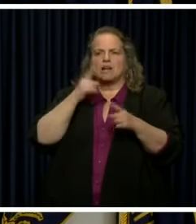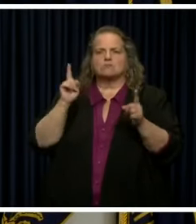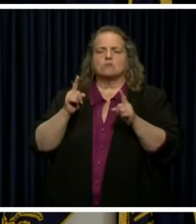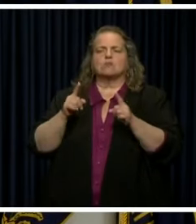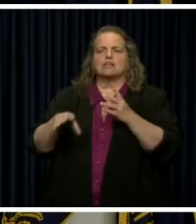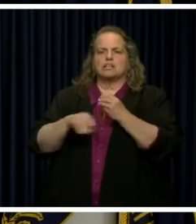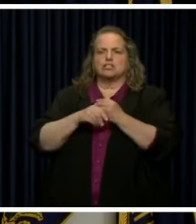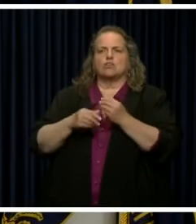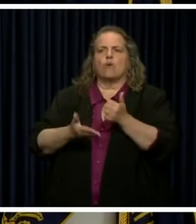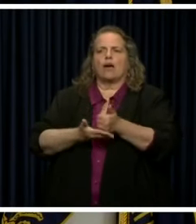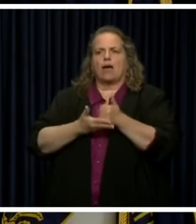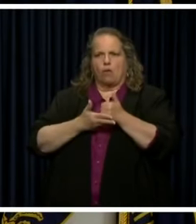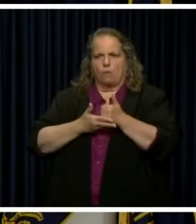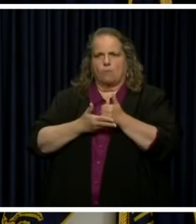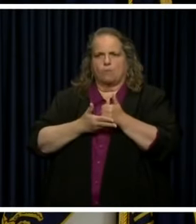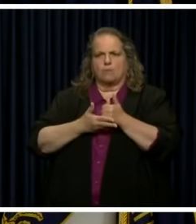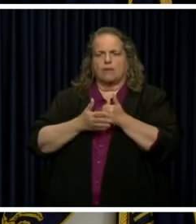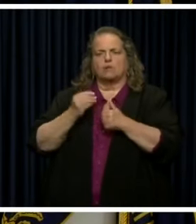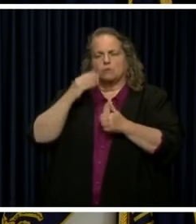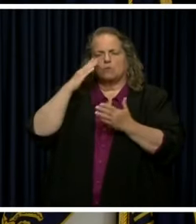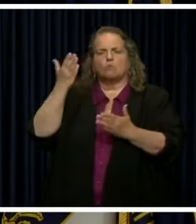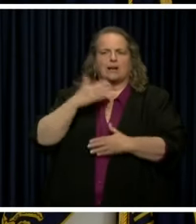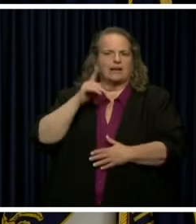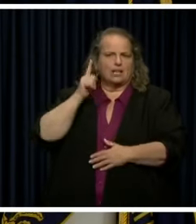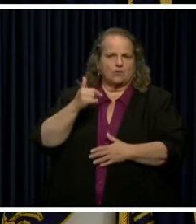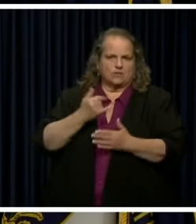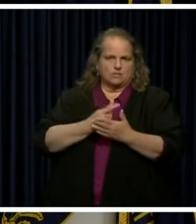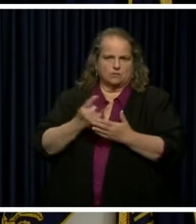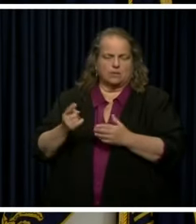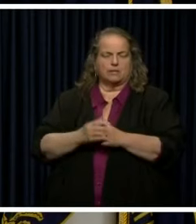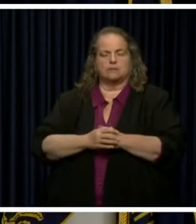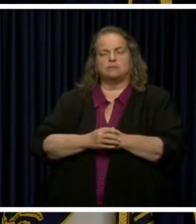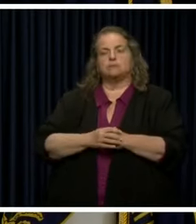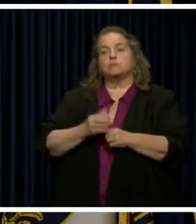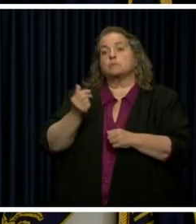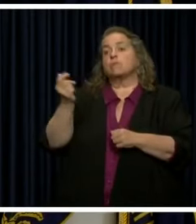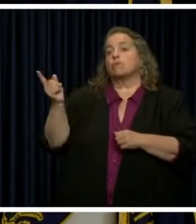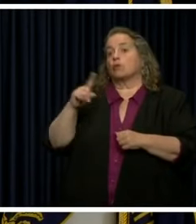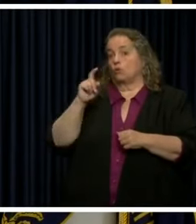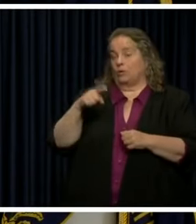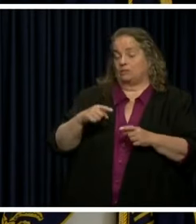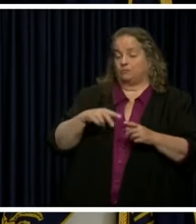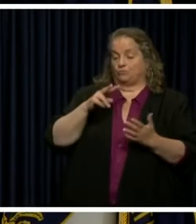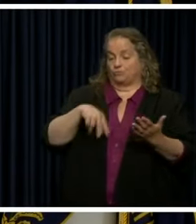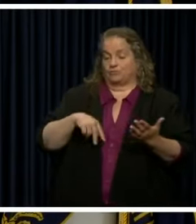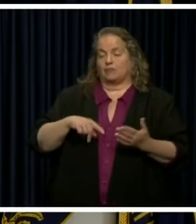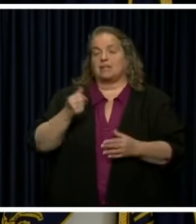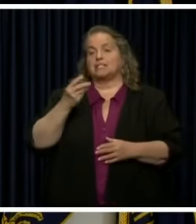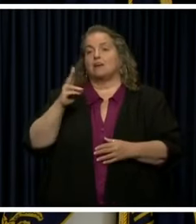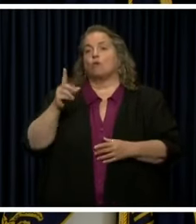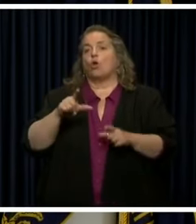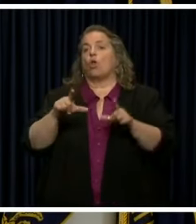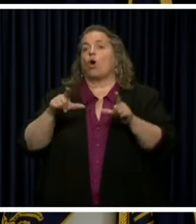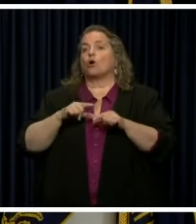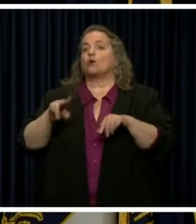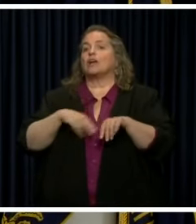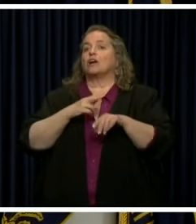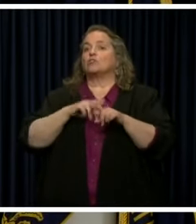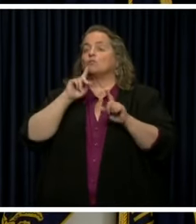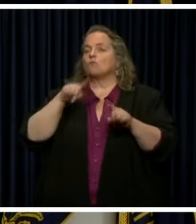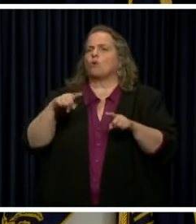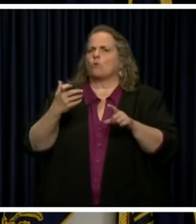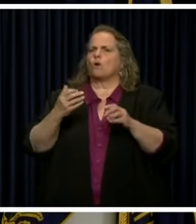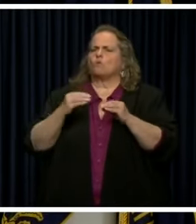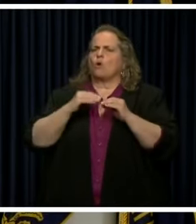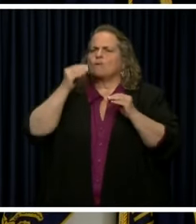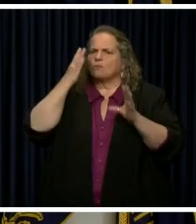going to bring in there here later this week. Several local and national reporters have asked for more information on the